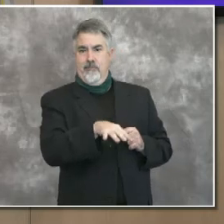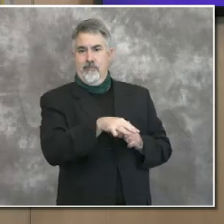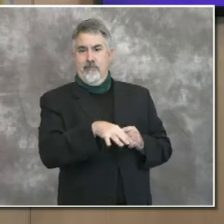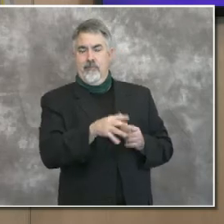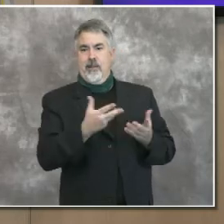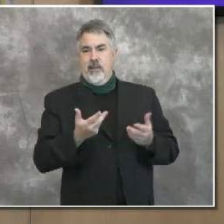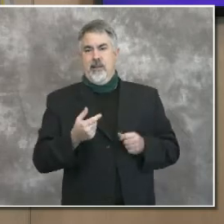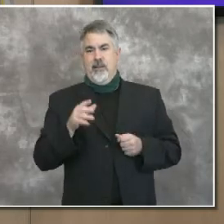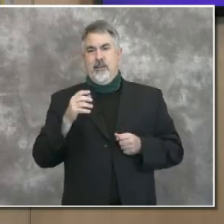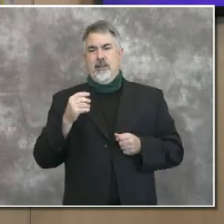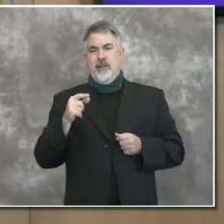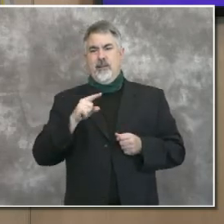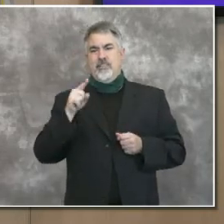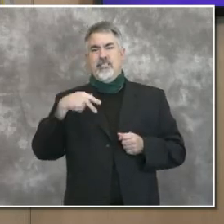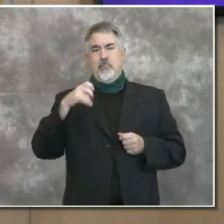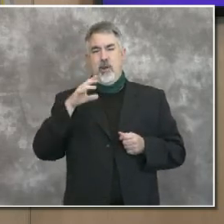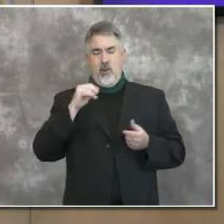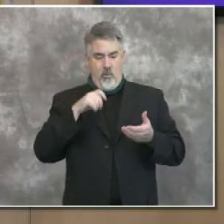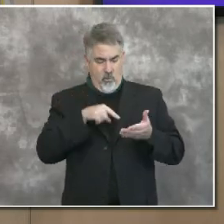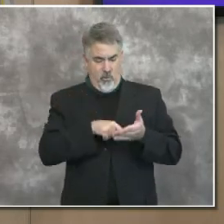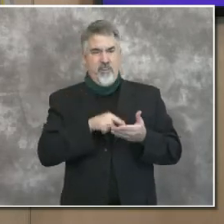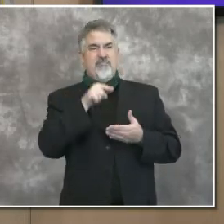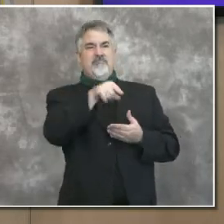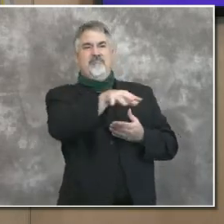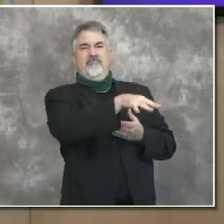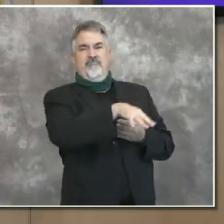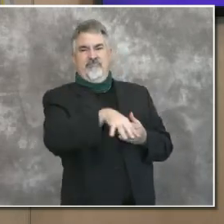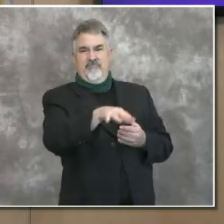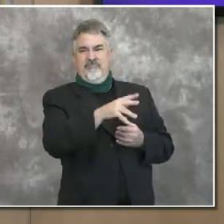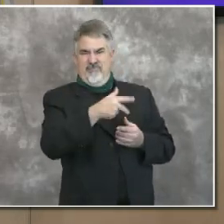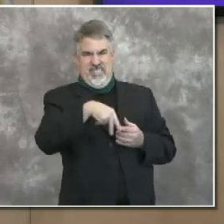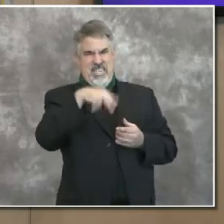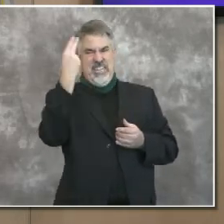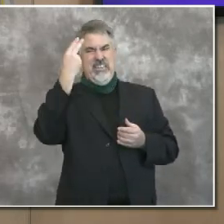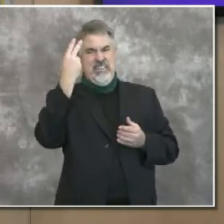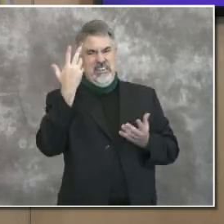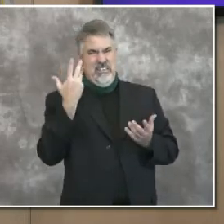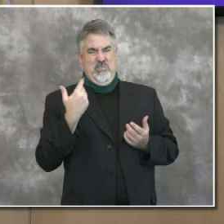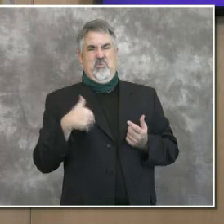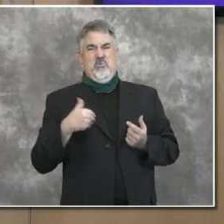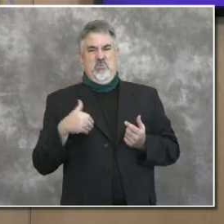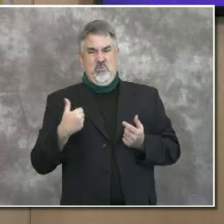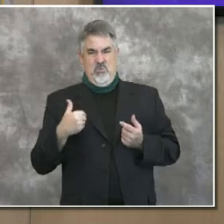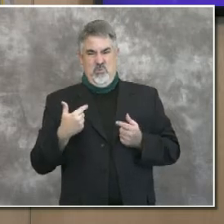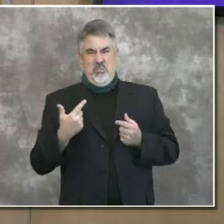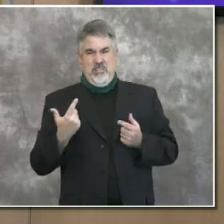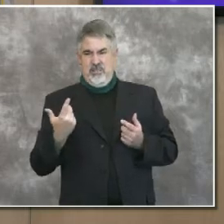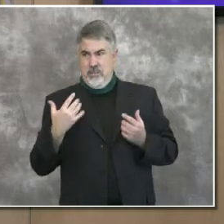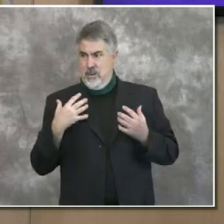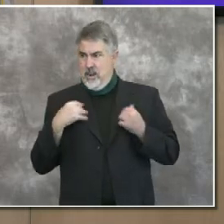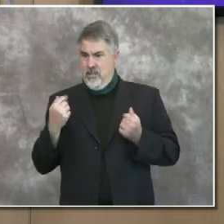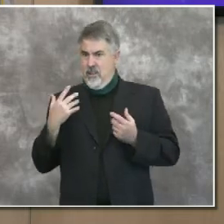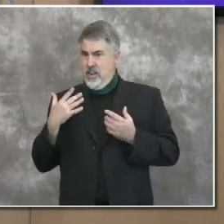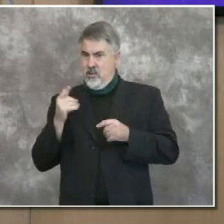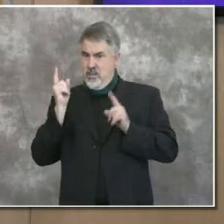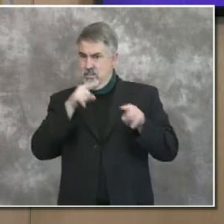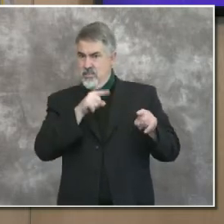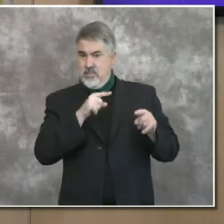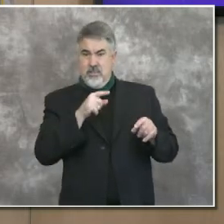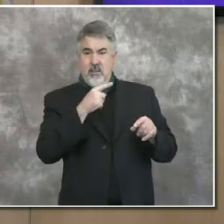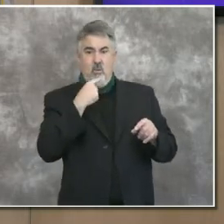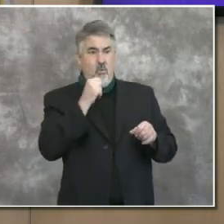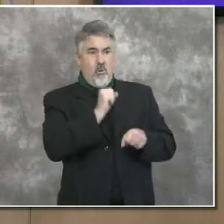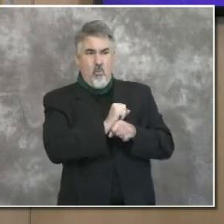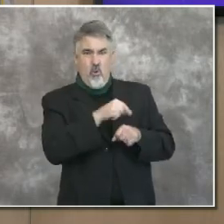are also seeing high levels of employment. So wondering if someone from County Health perhaps can talk about, through its tracing program, if they're finding